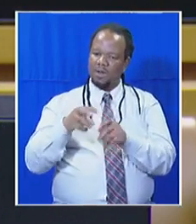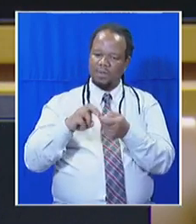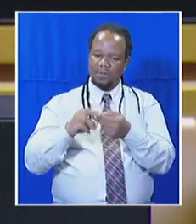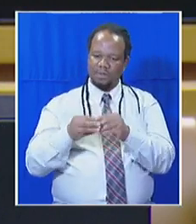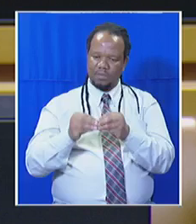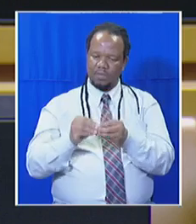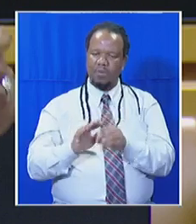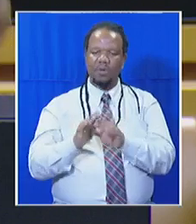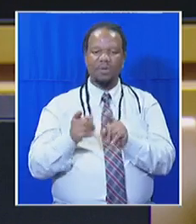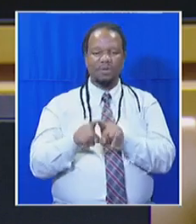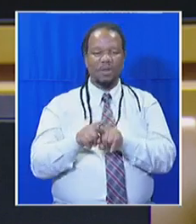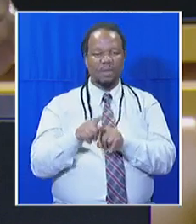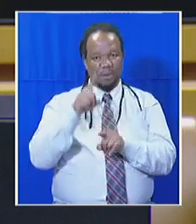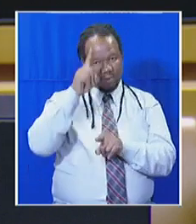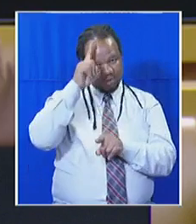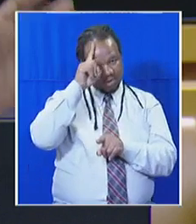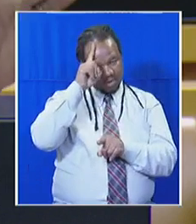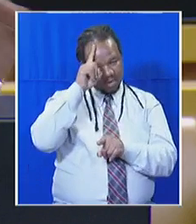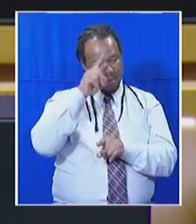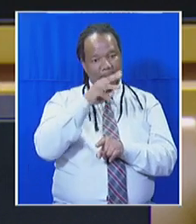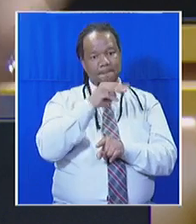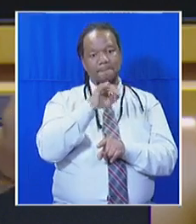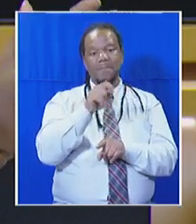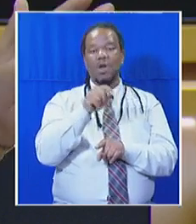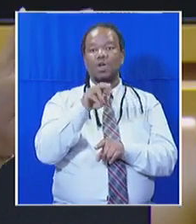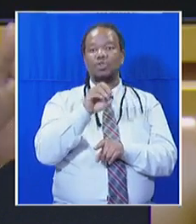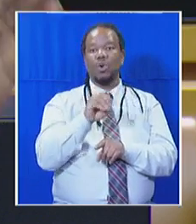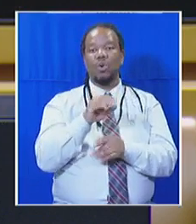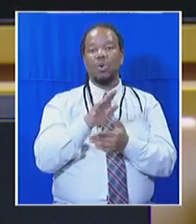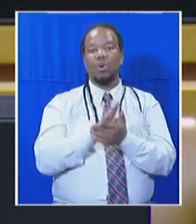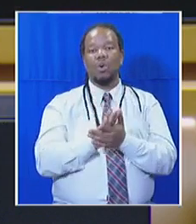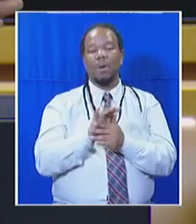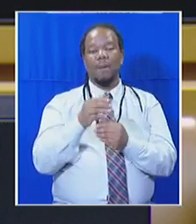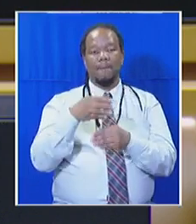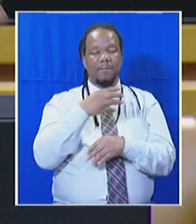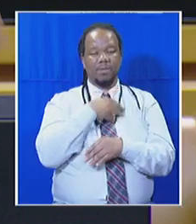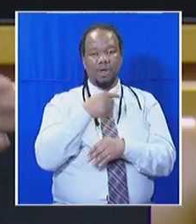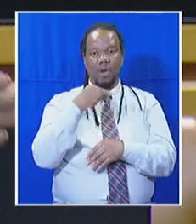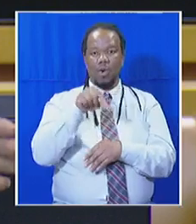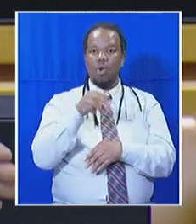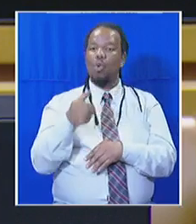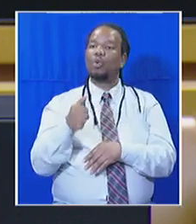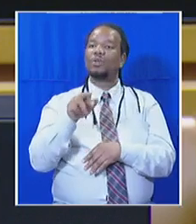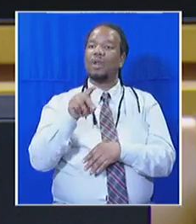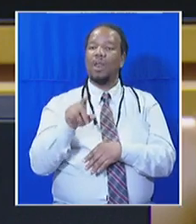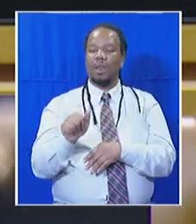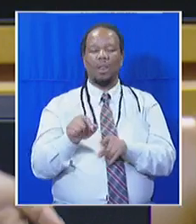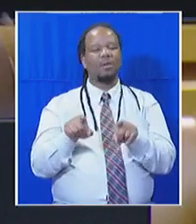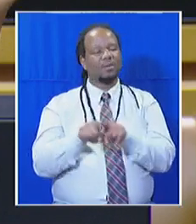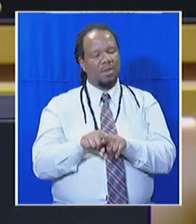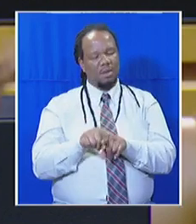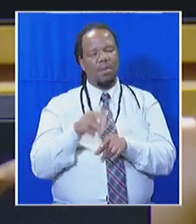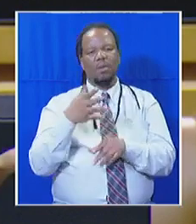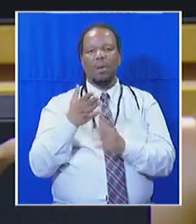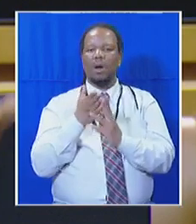Nelson Mandela, through Minister Pravin Gordhan and other departments, we are making interventions, and our